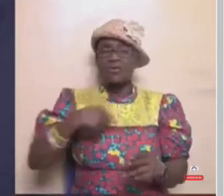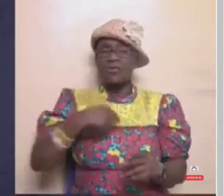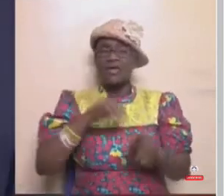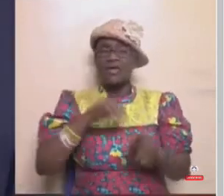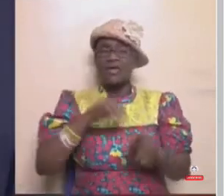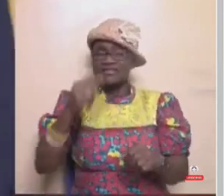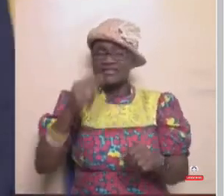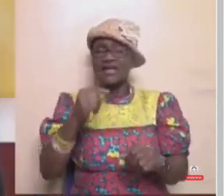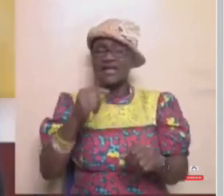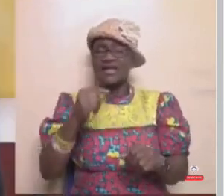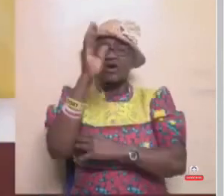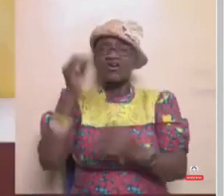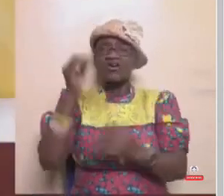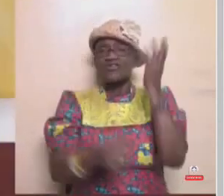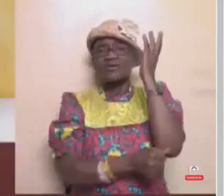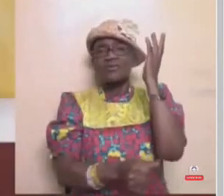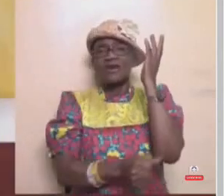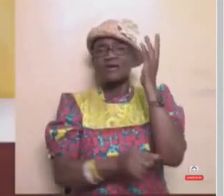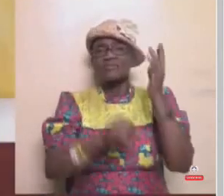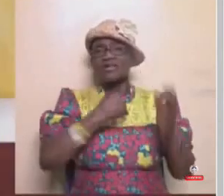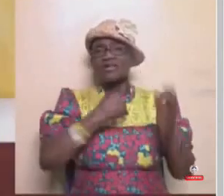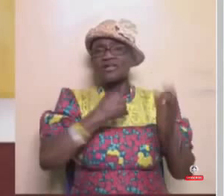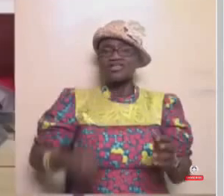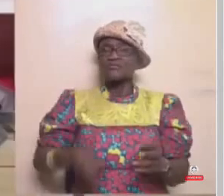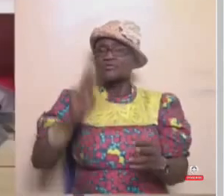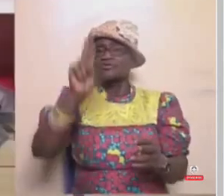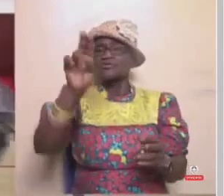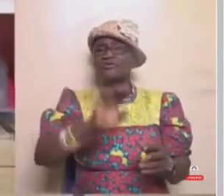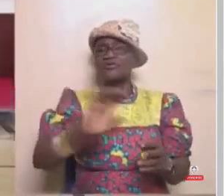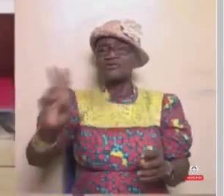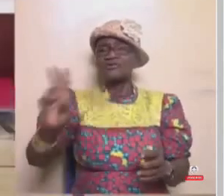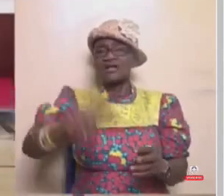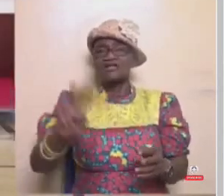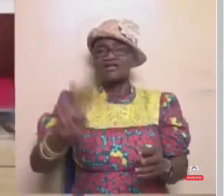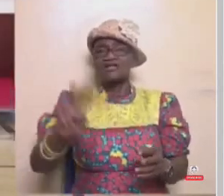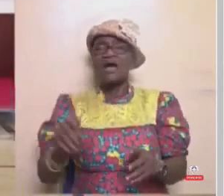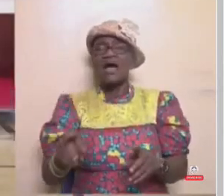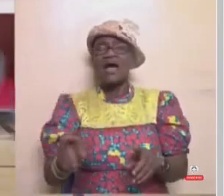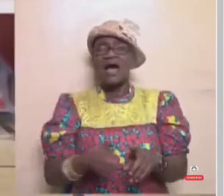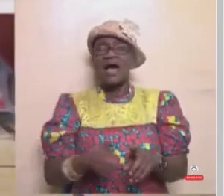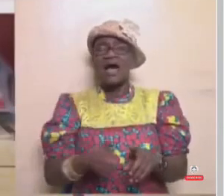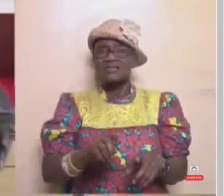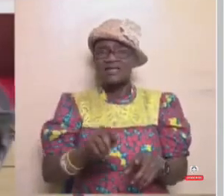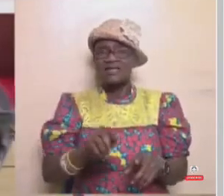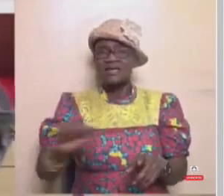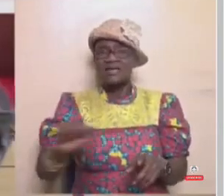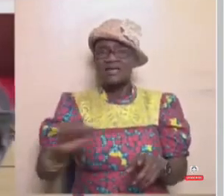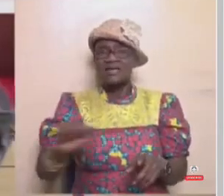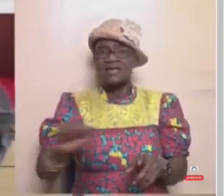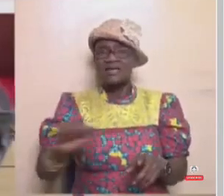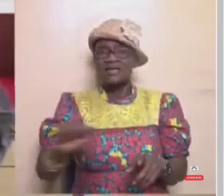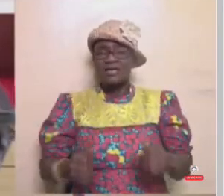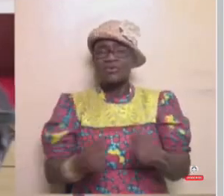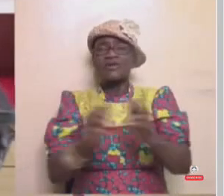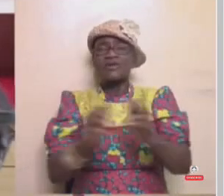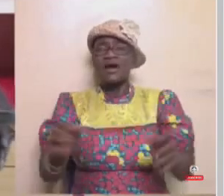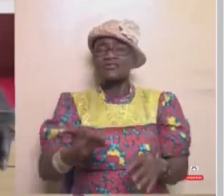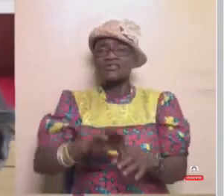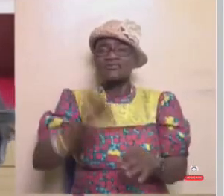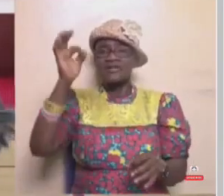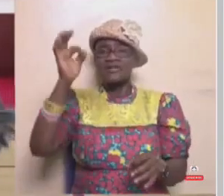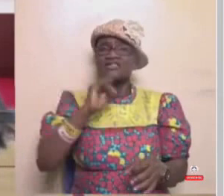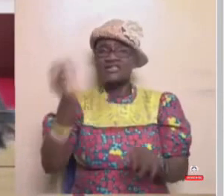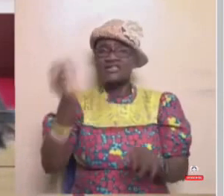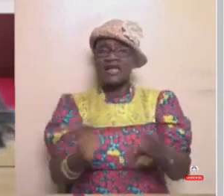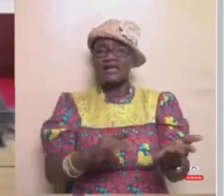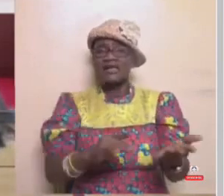chapter 2:26. James 2:26 tells us, for as the body without spirit is dead, so faith without